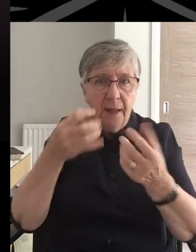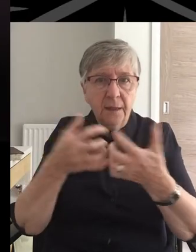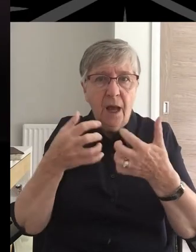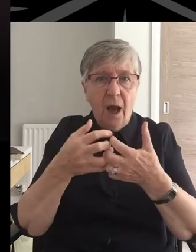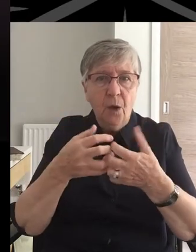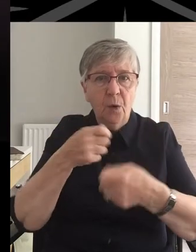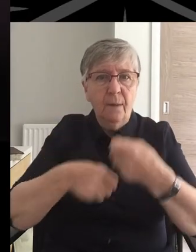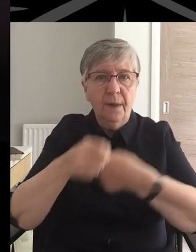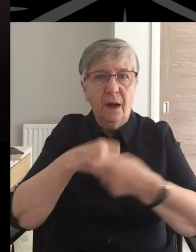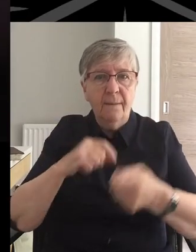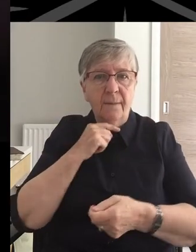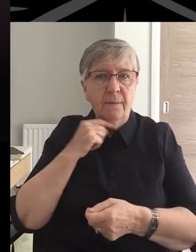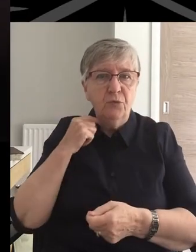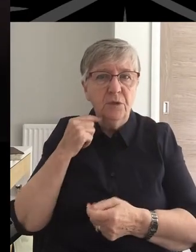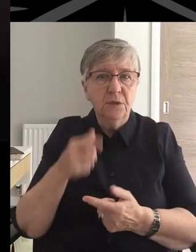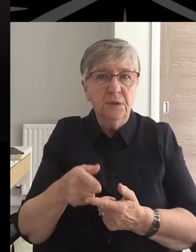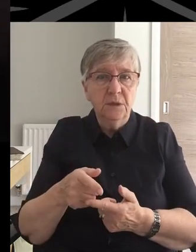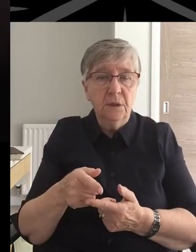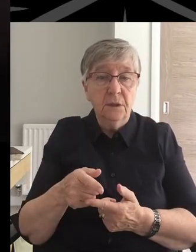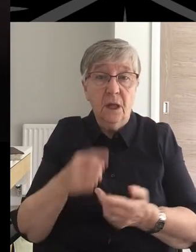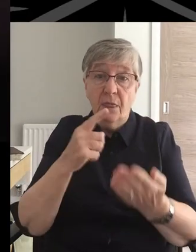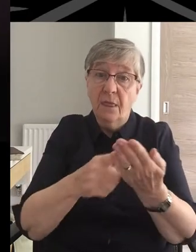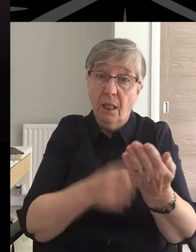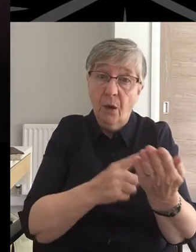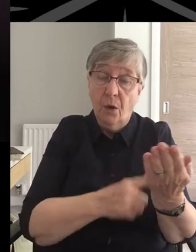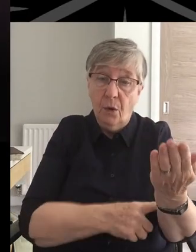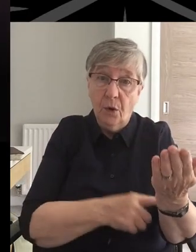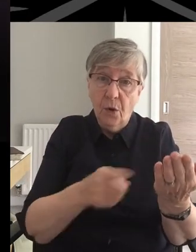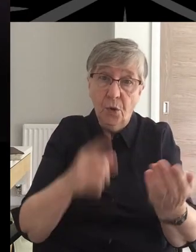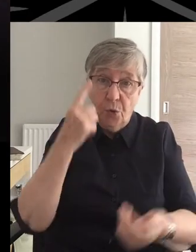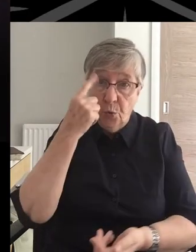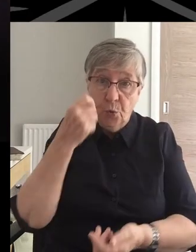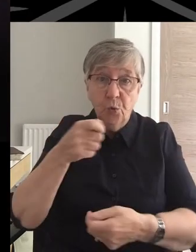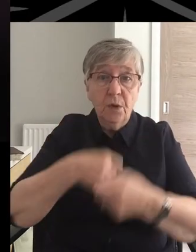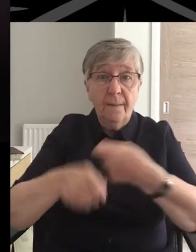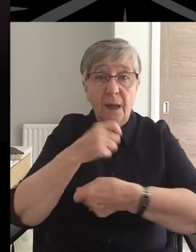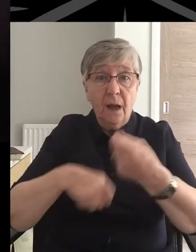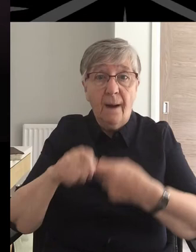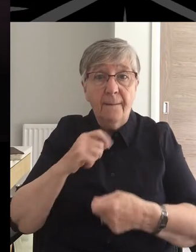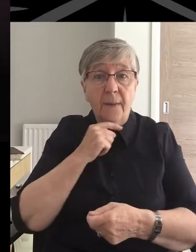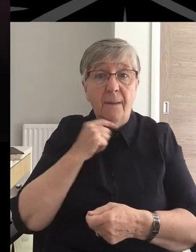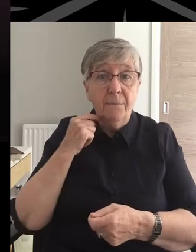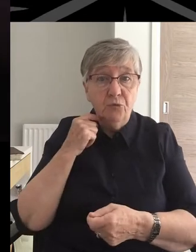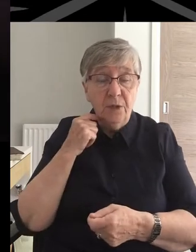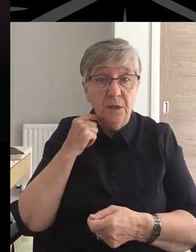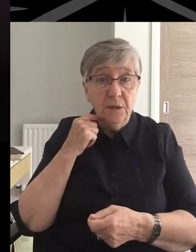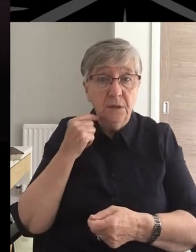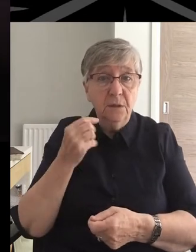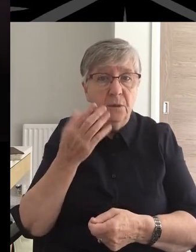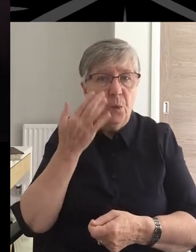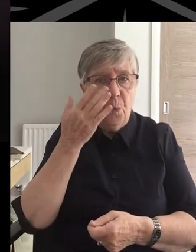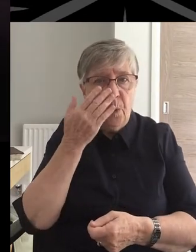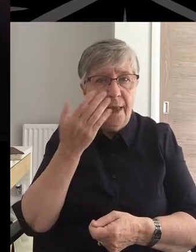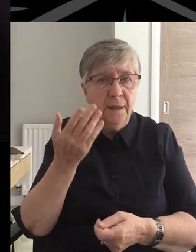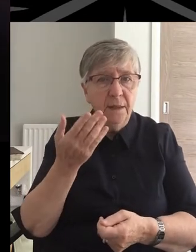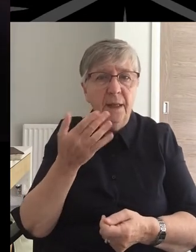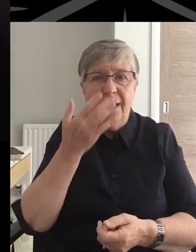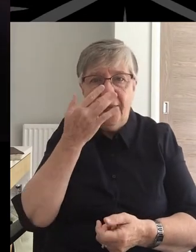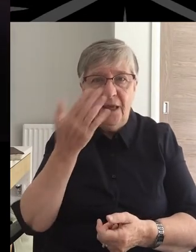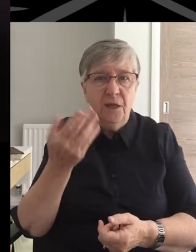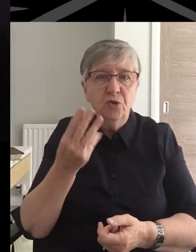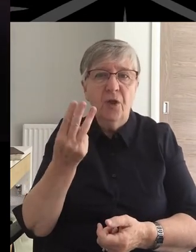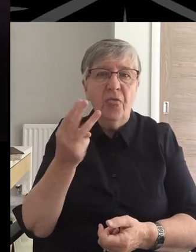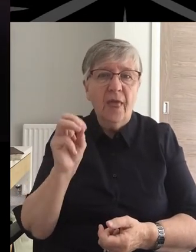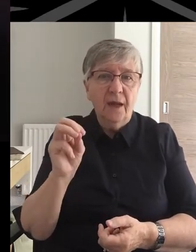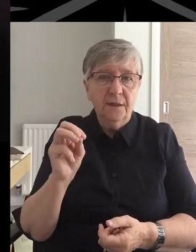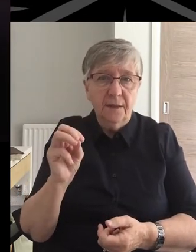destiny. The law was that you could become a priest, that you actually took part in being the priest when you reached the age of 30.